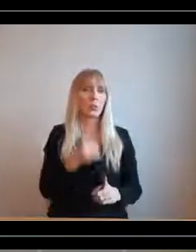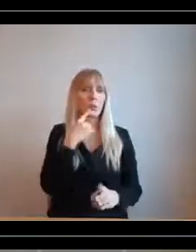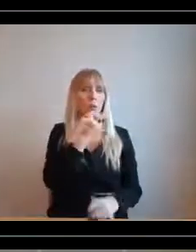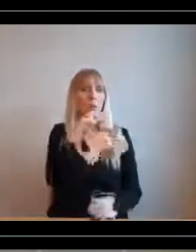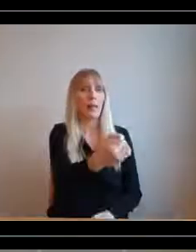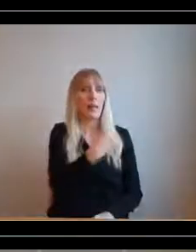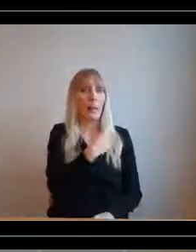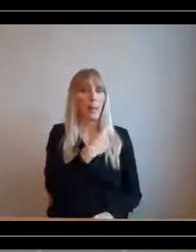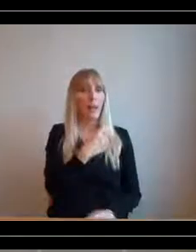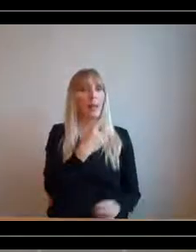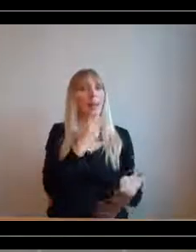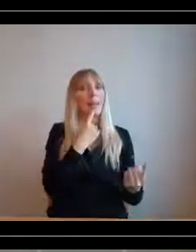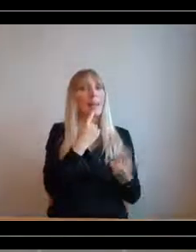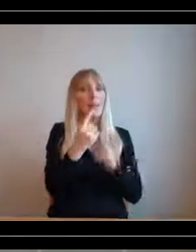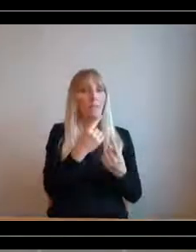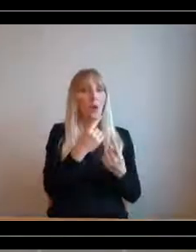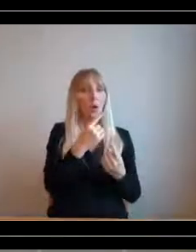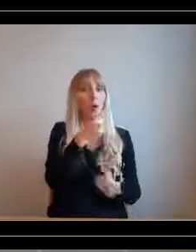on